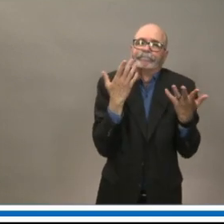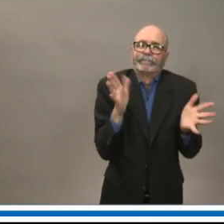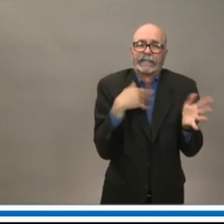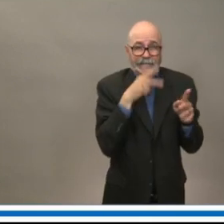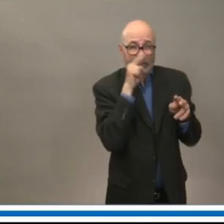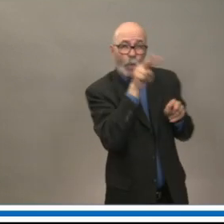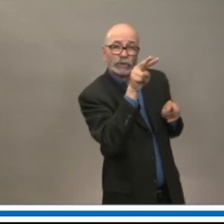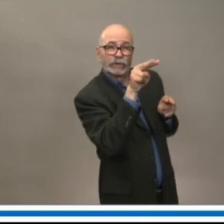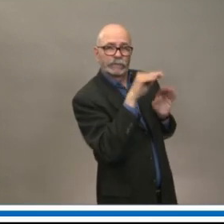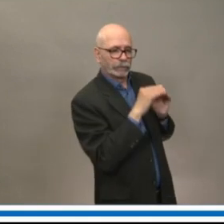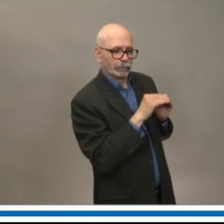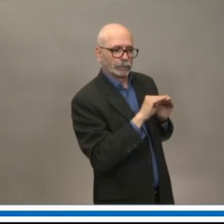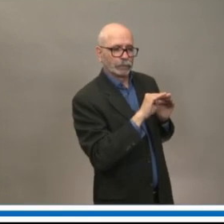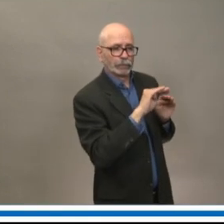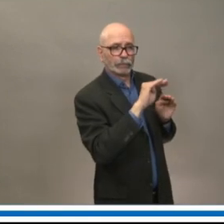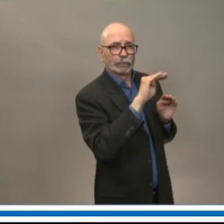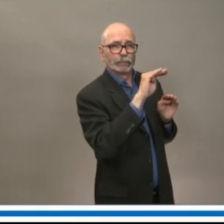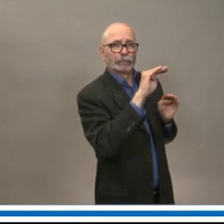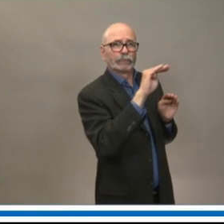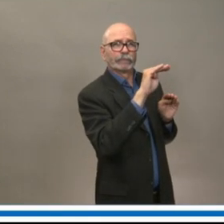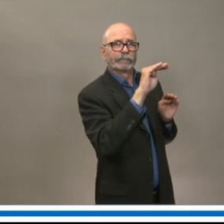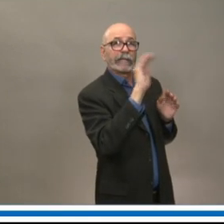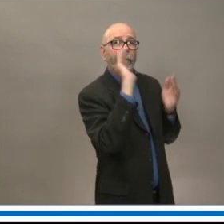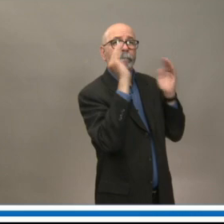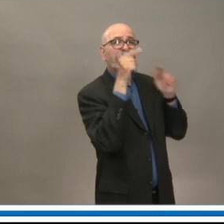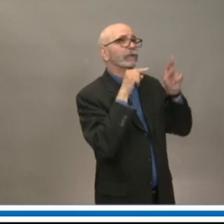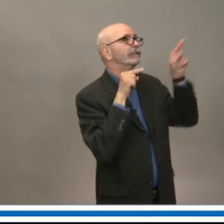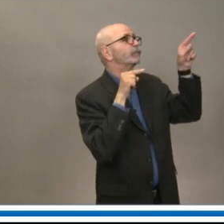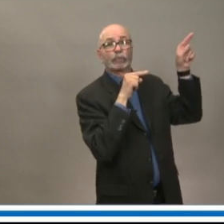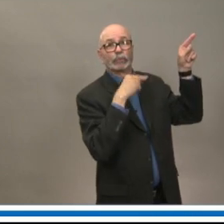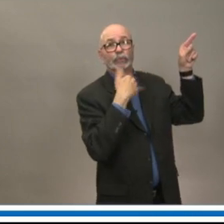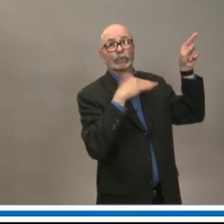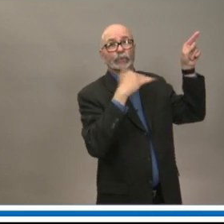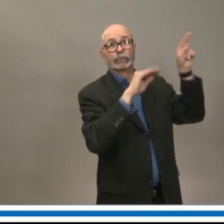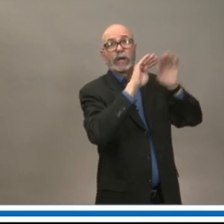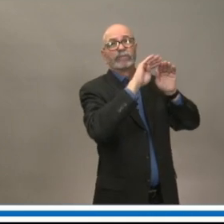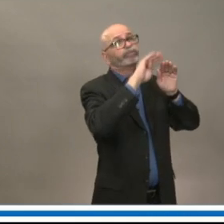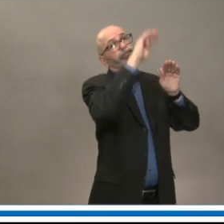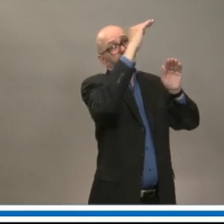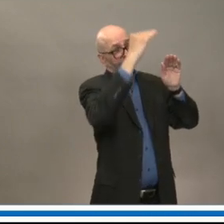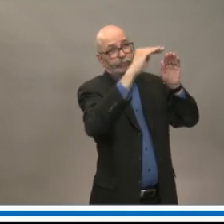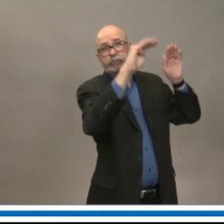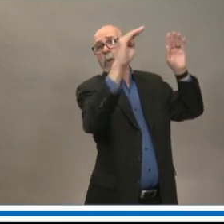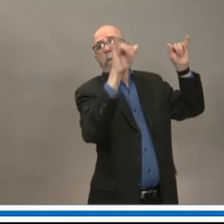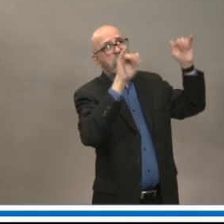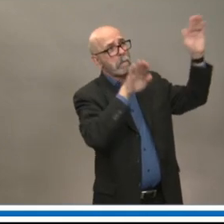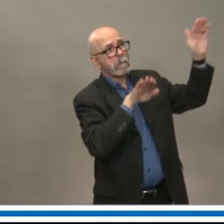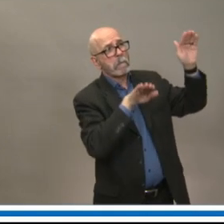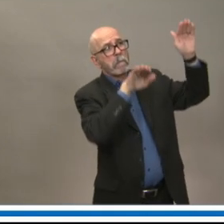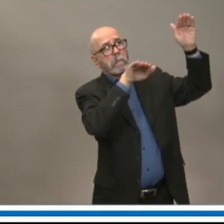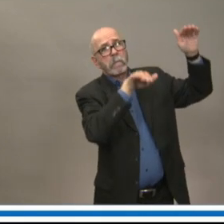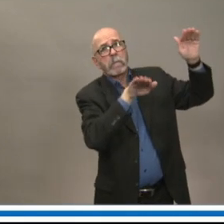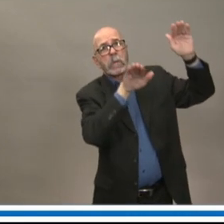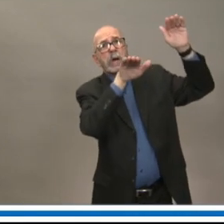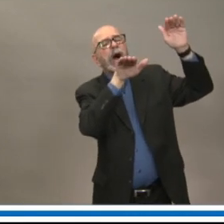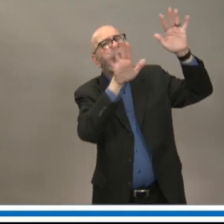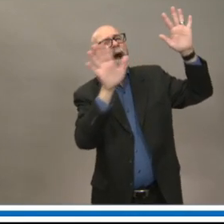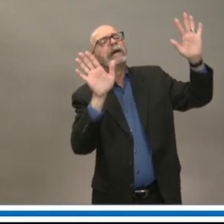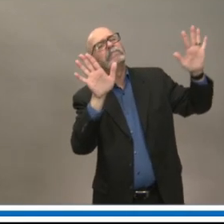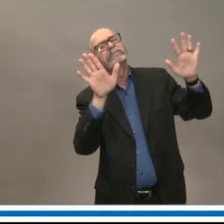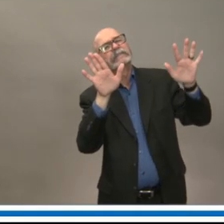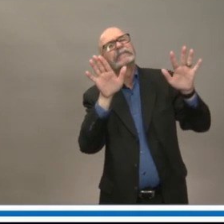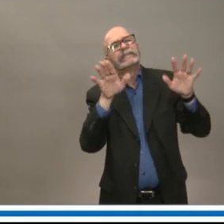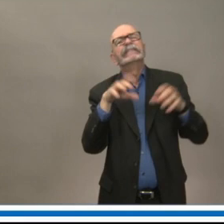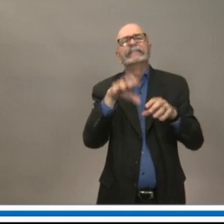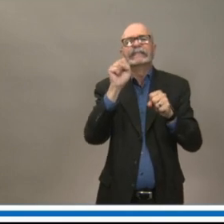compared to other provinces and how other provinces are moving through their wave and even internationally, we can likely expect to see our